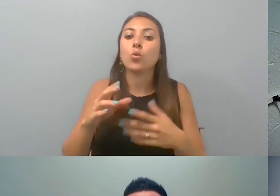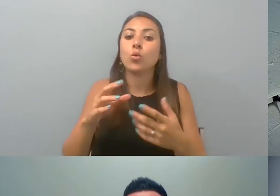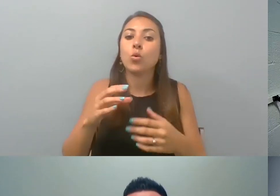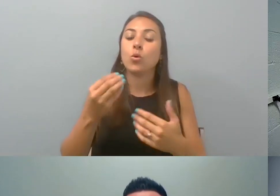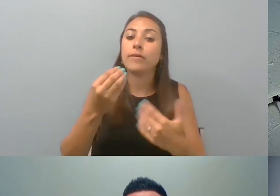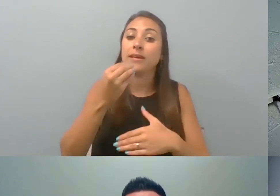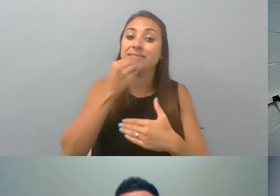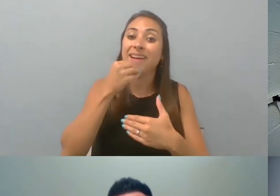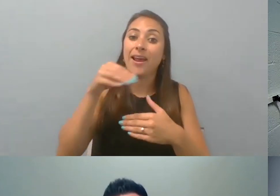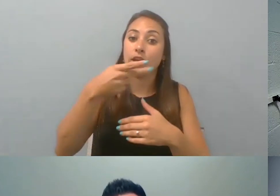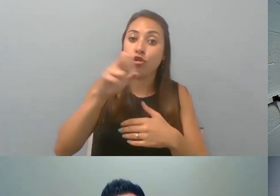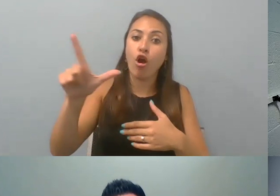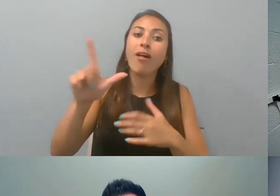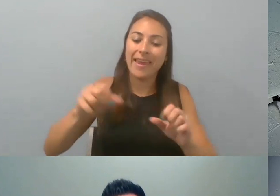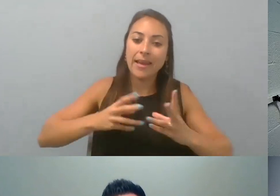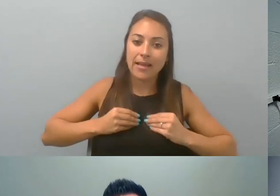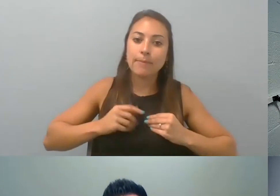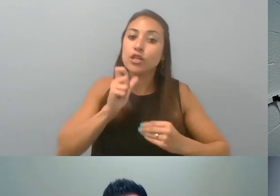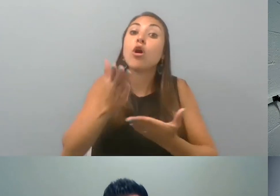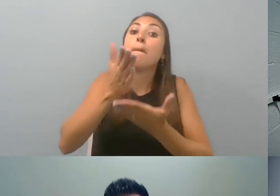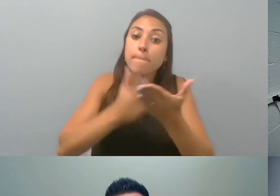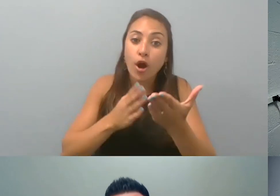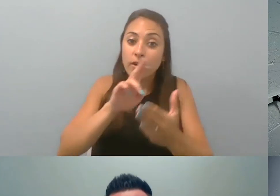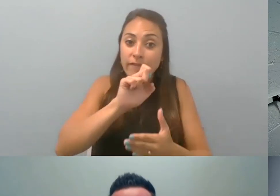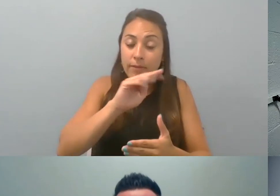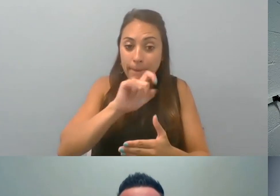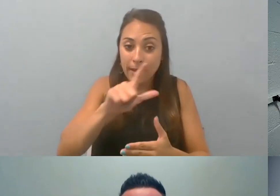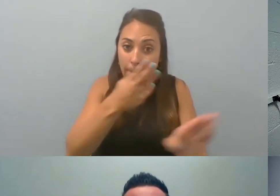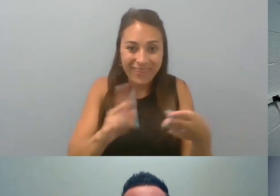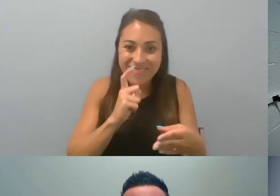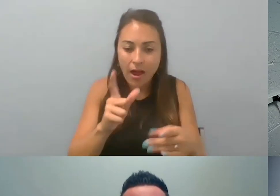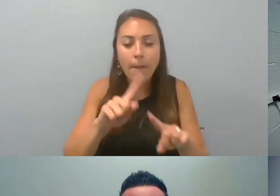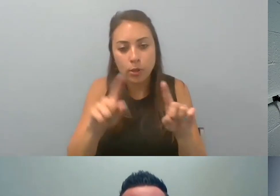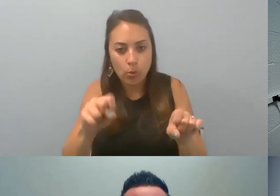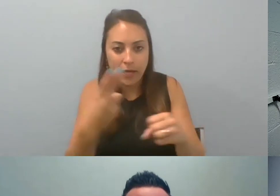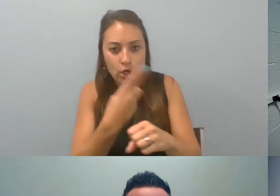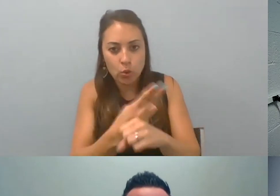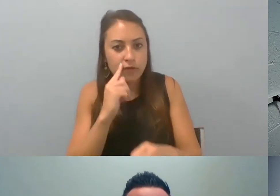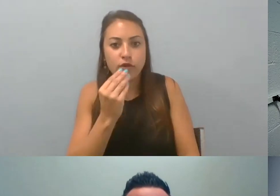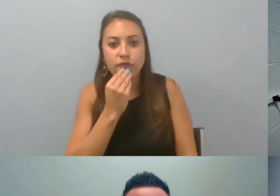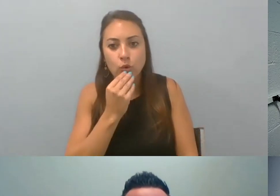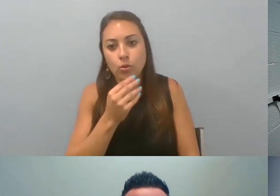that. So it's not a part of your meal plan, but you can use it in our dining locations.